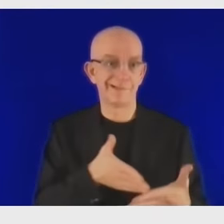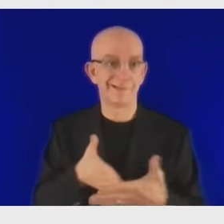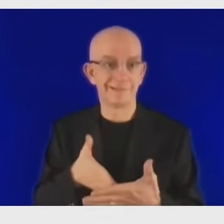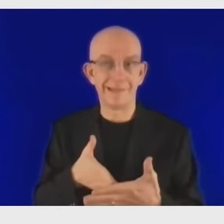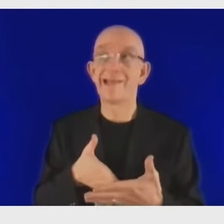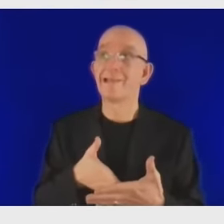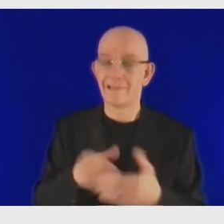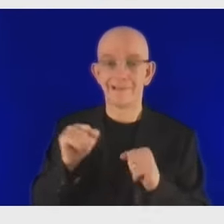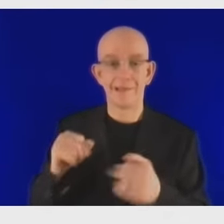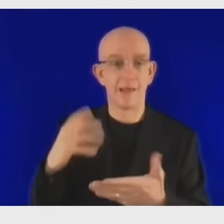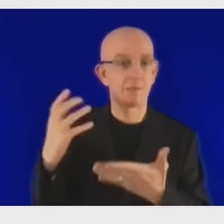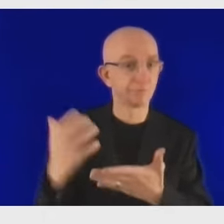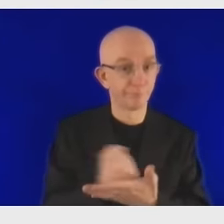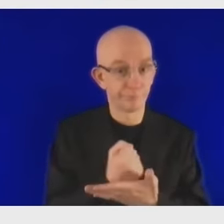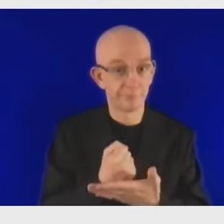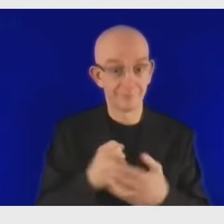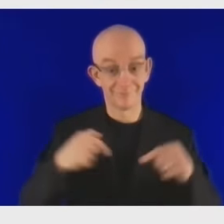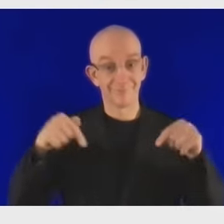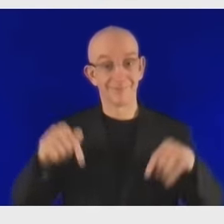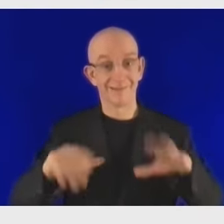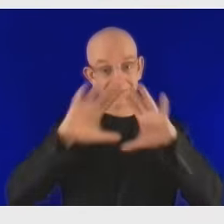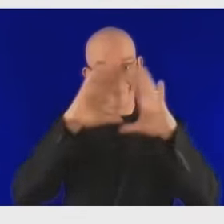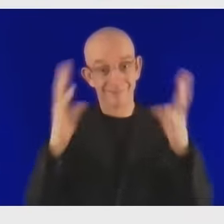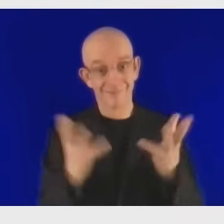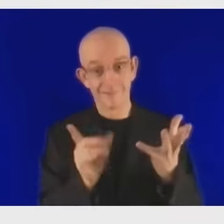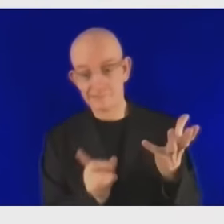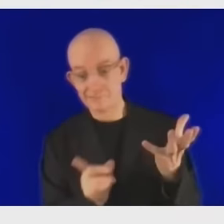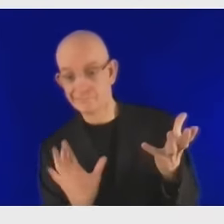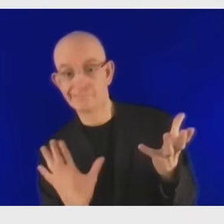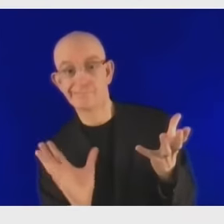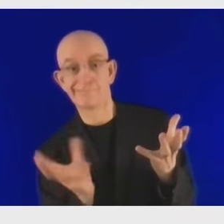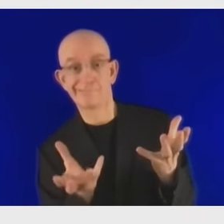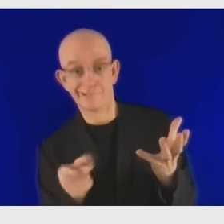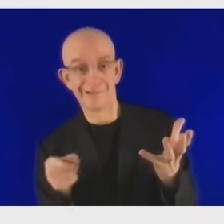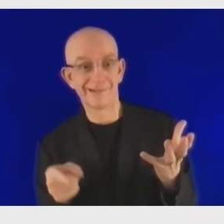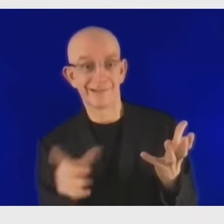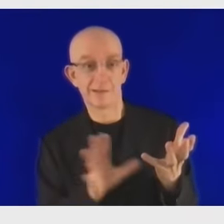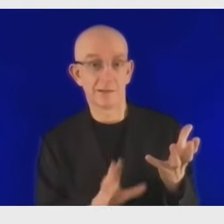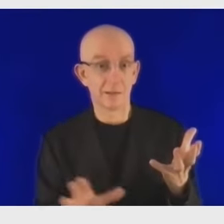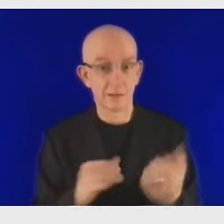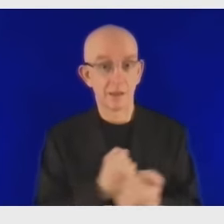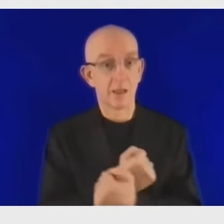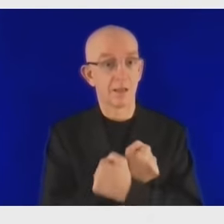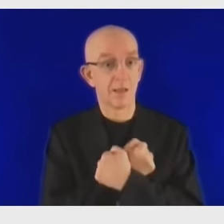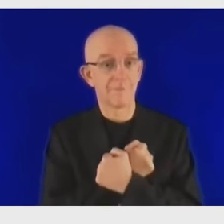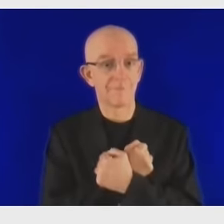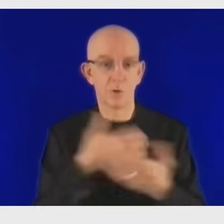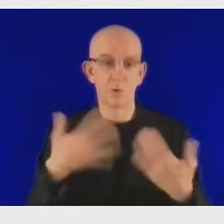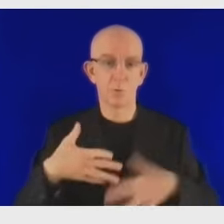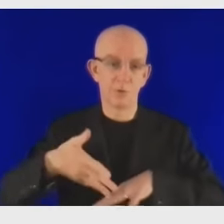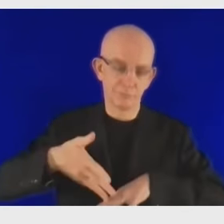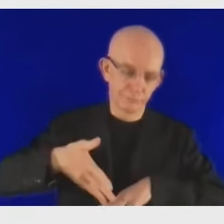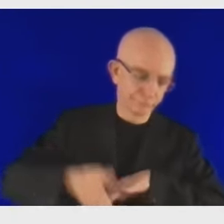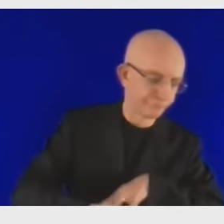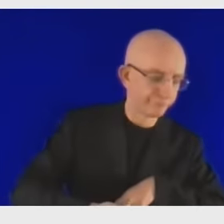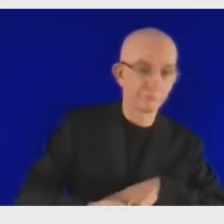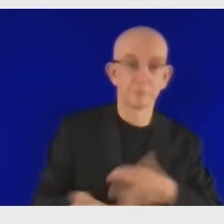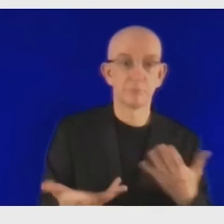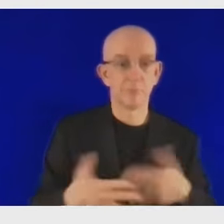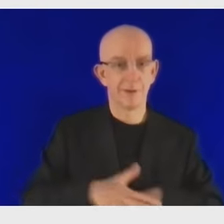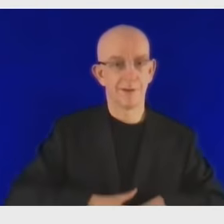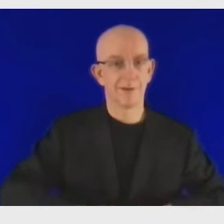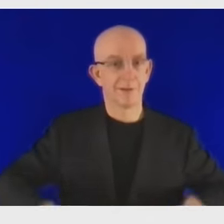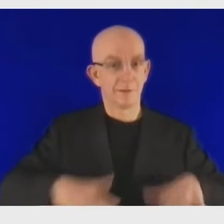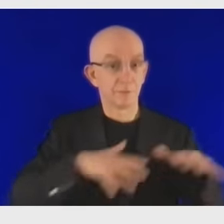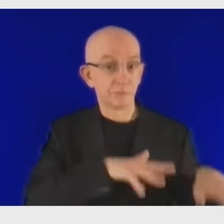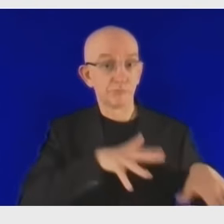We constitute the smallest of the Earth's space and population, and we call home in the biggest and deepest of